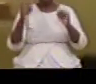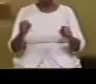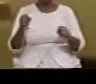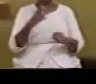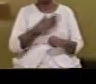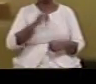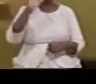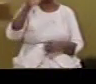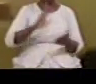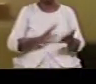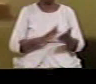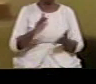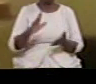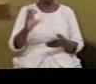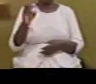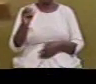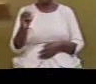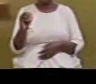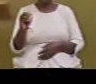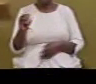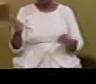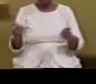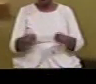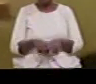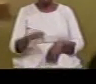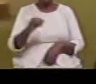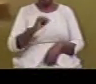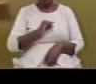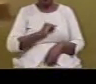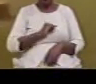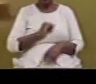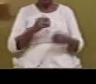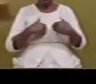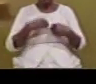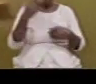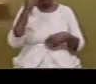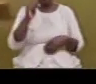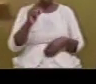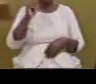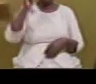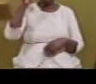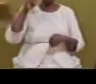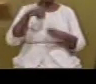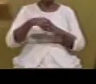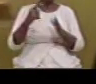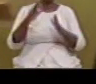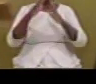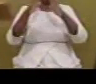thy glory. So as I have seen thee in the sanctuary,